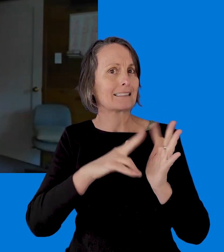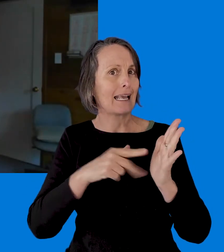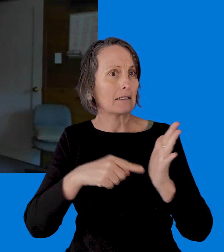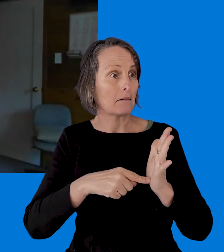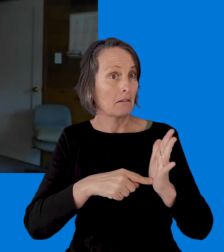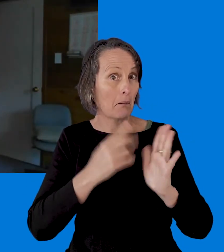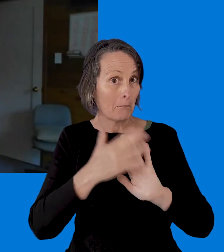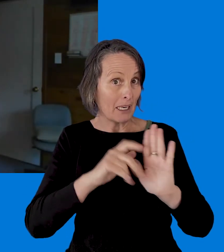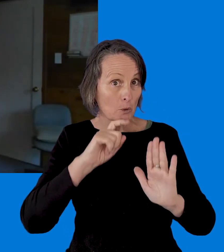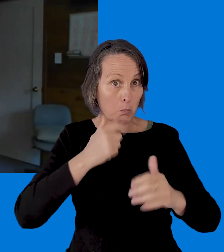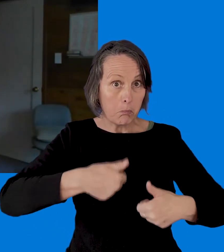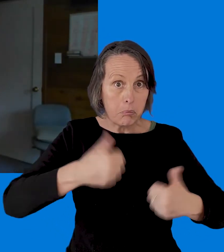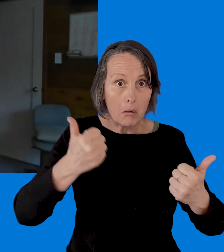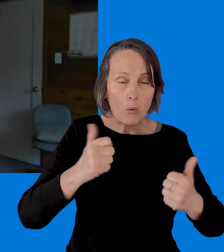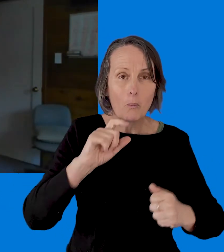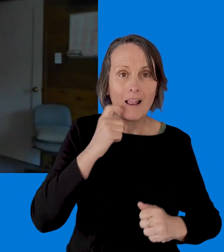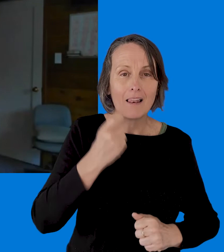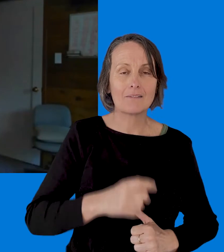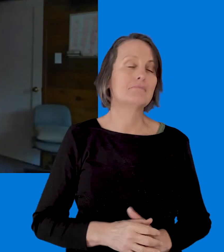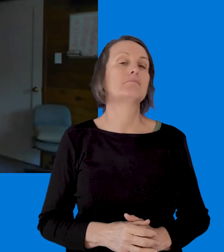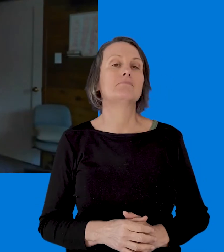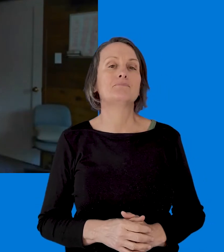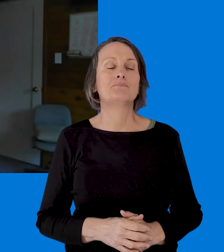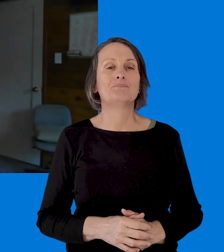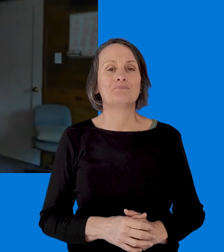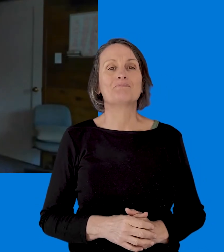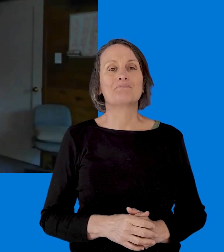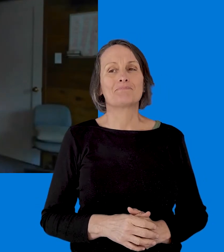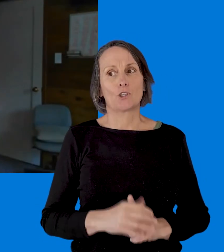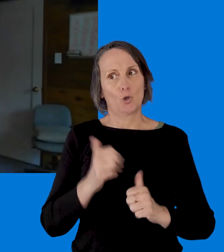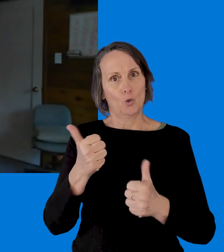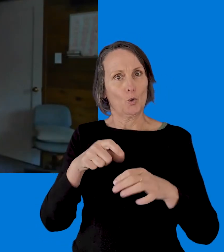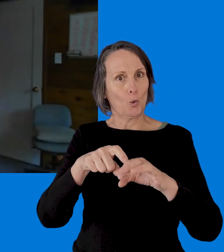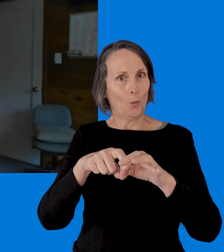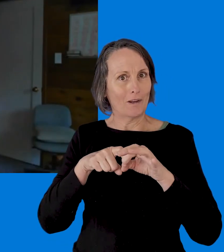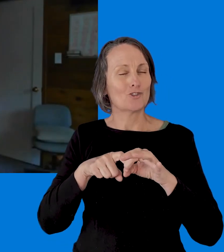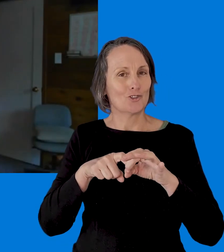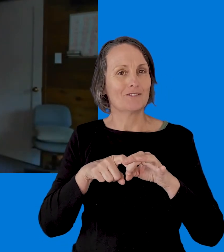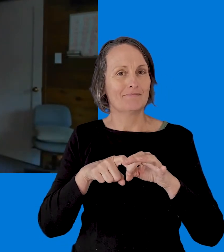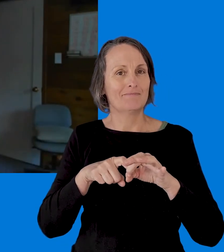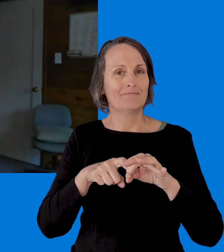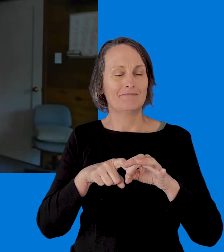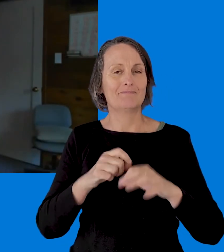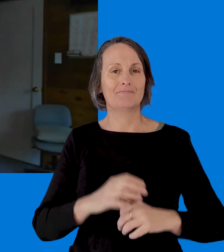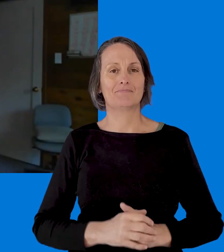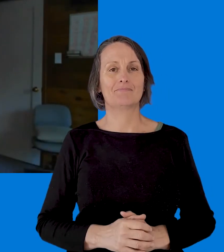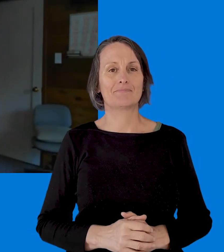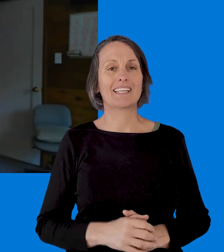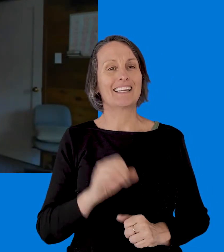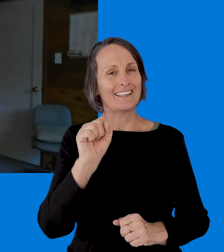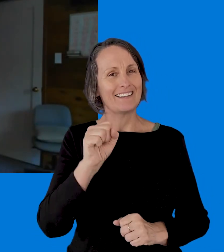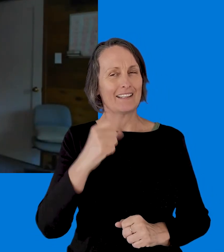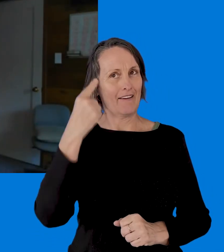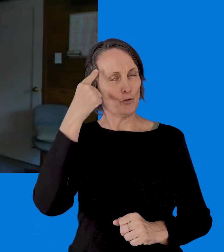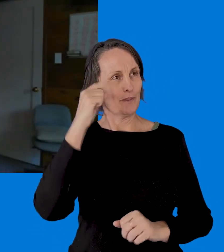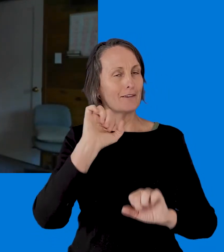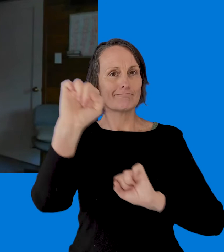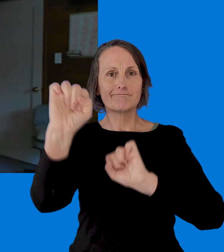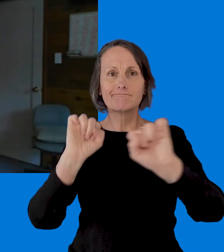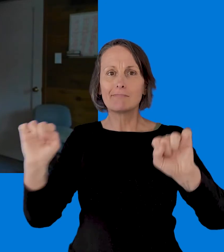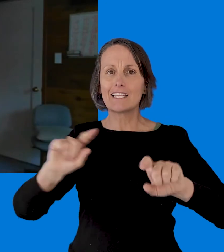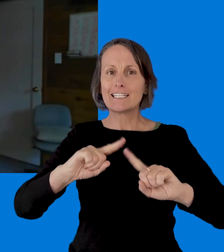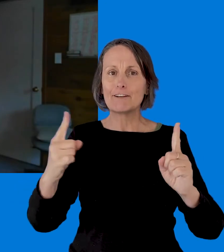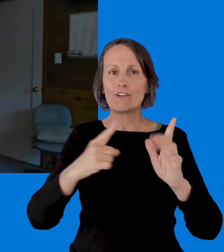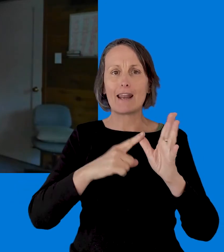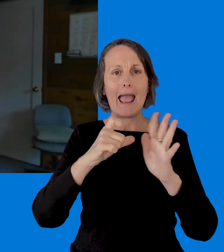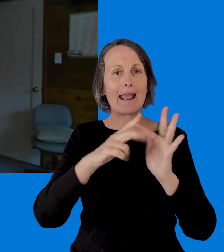about accuracy overall, but I didn't kind of break it down with different accents, different ways of talking, and that